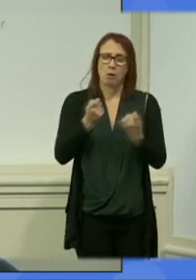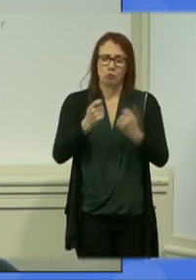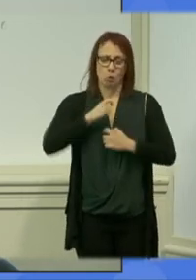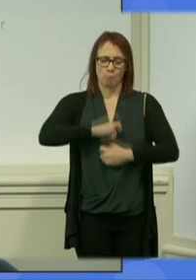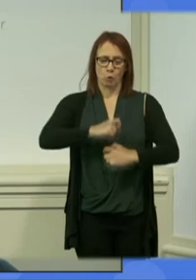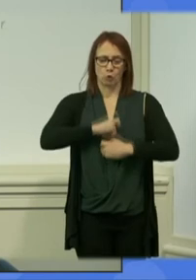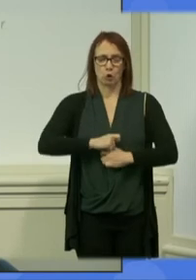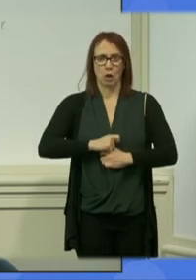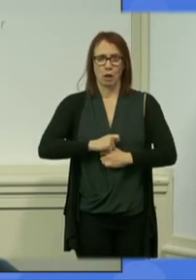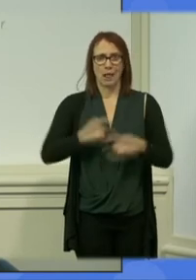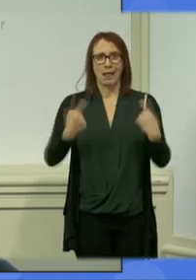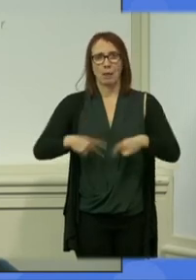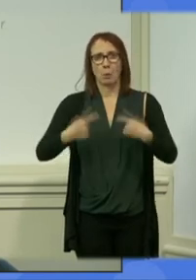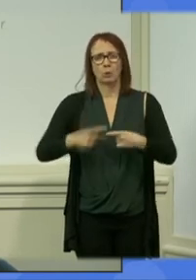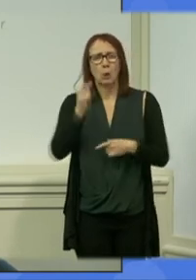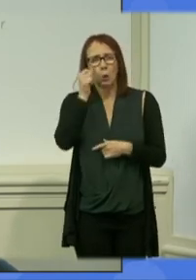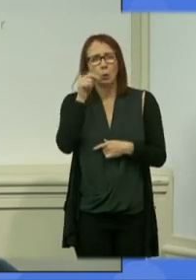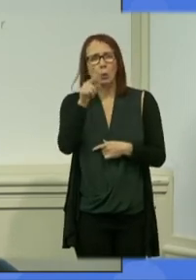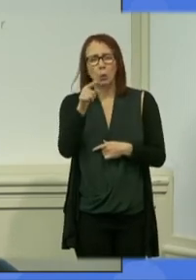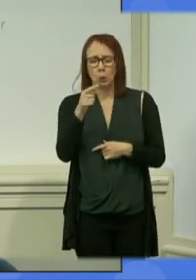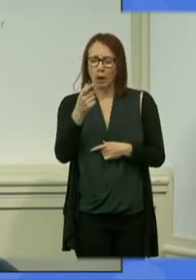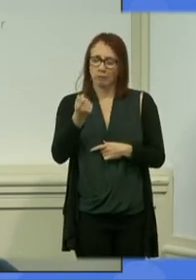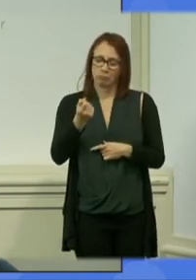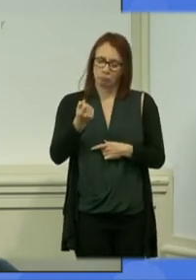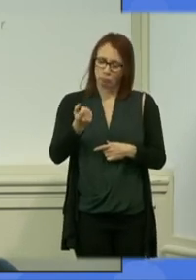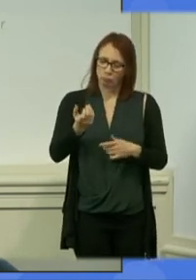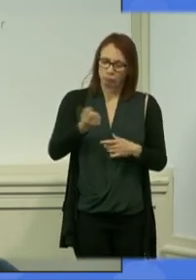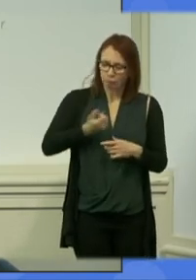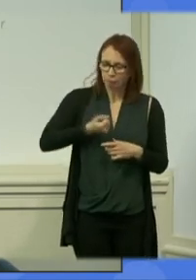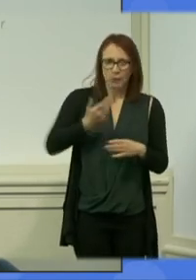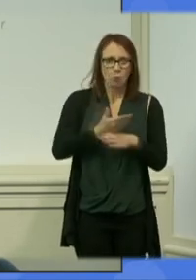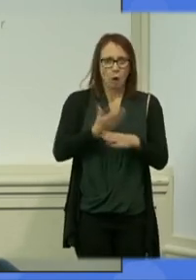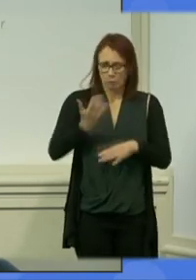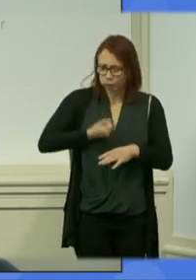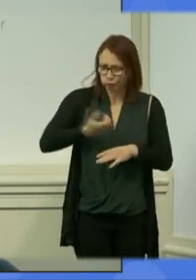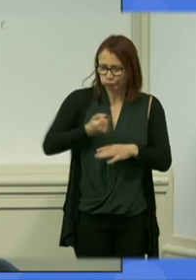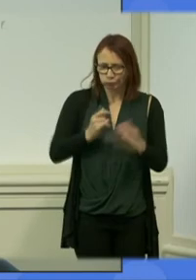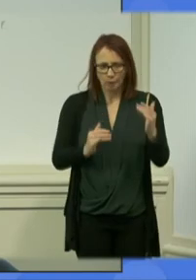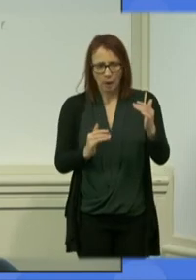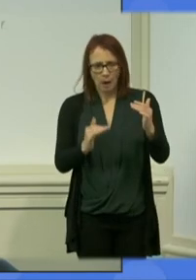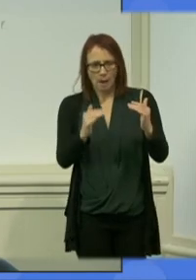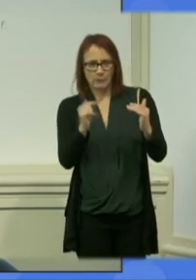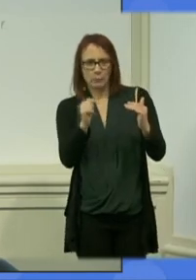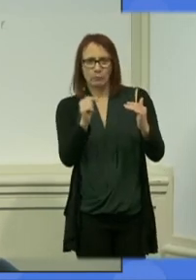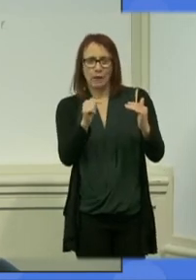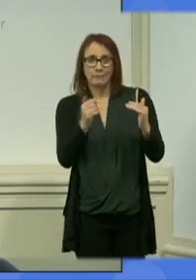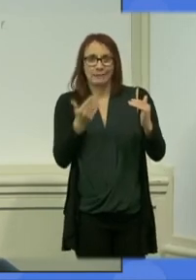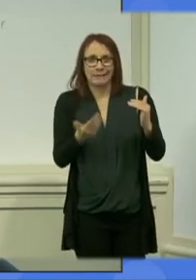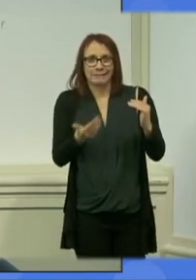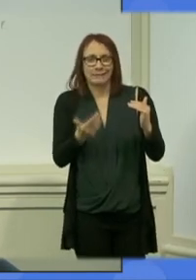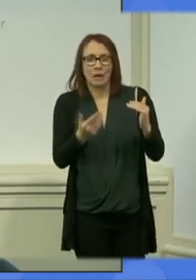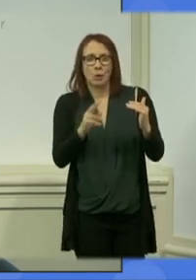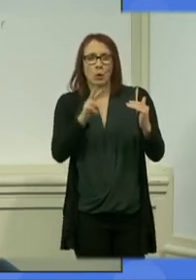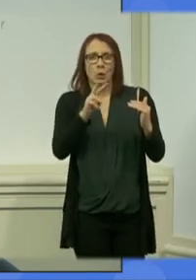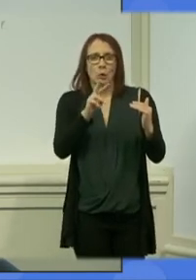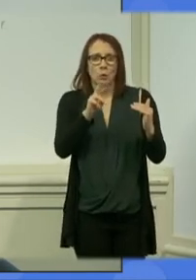how everybody has a certain amount of income they can earn before they're taxed, the personal allowance, set this year at